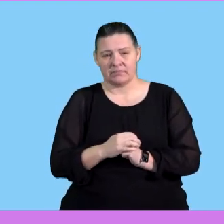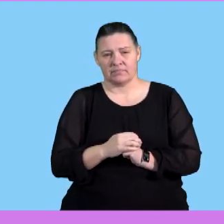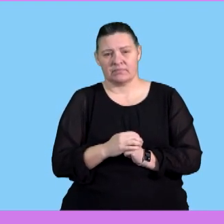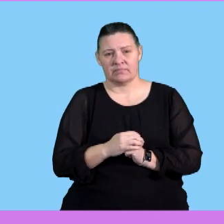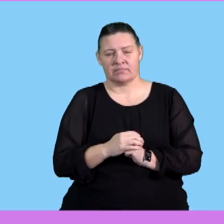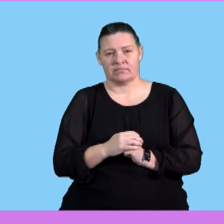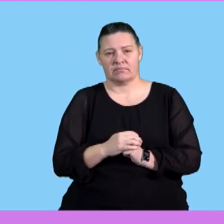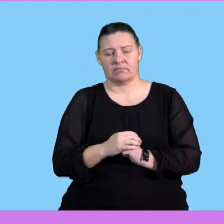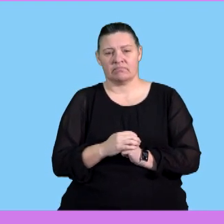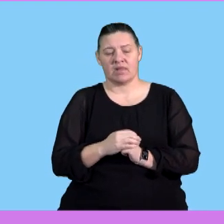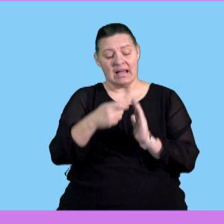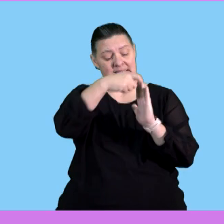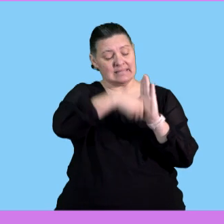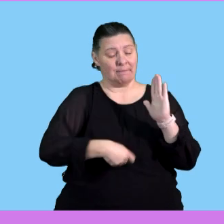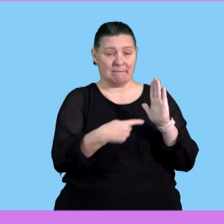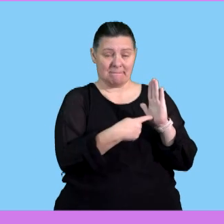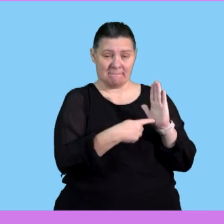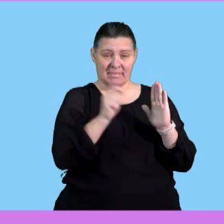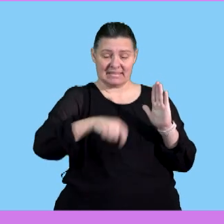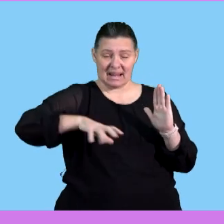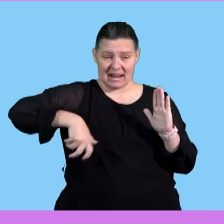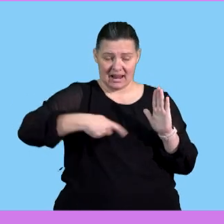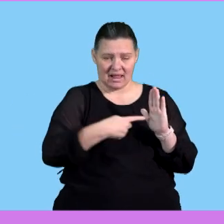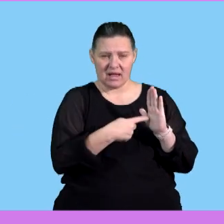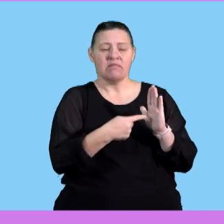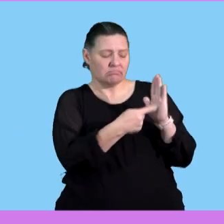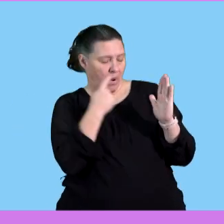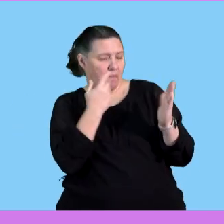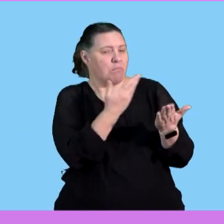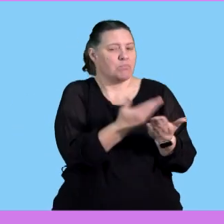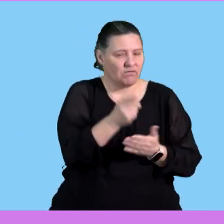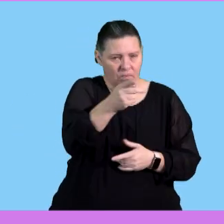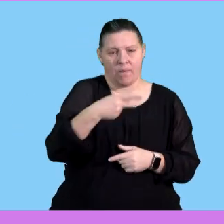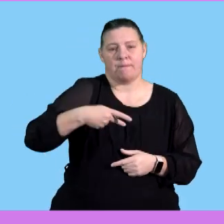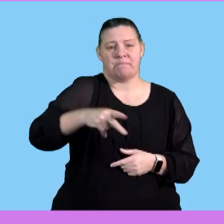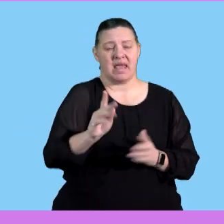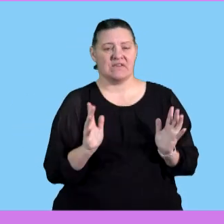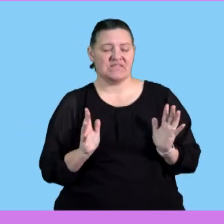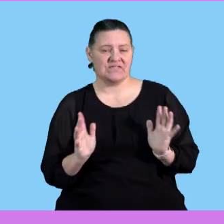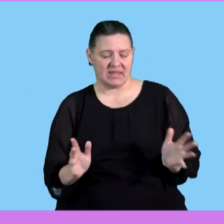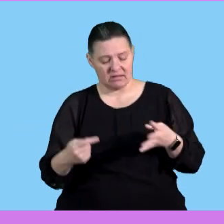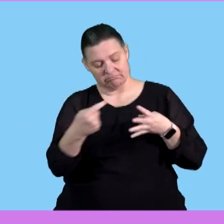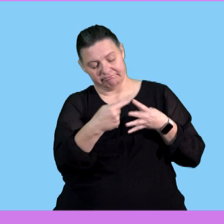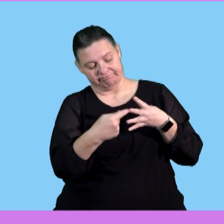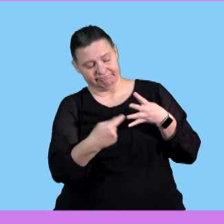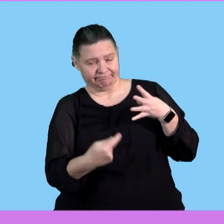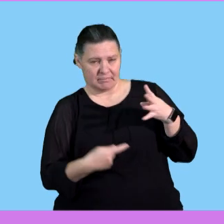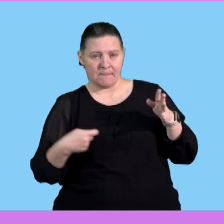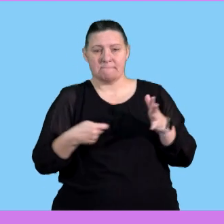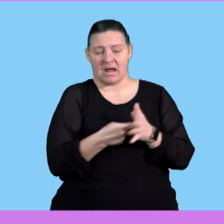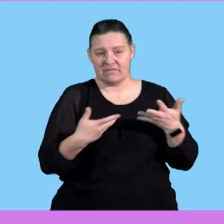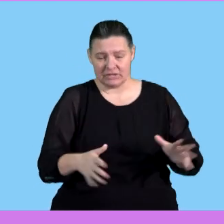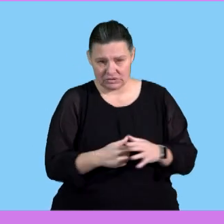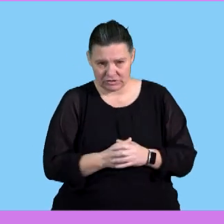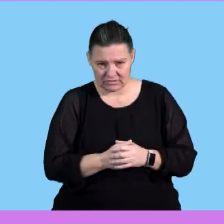Now, a till slip is a receipt which serves as proof of payment for items